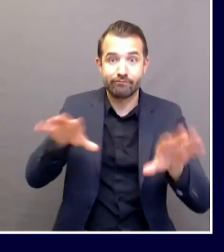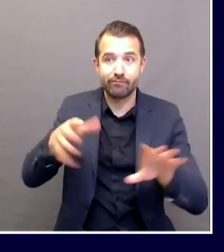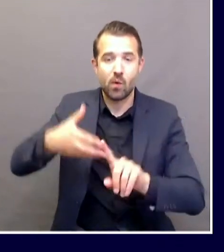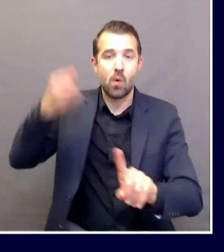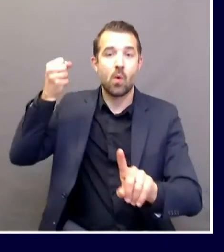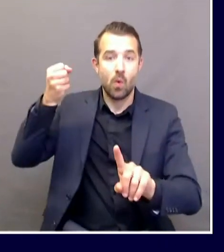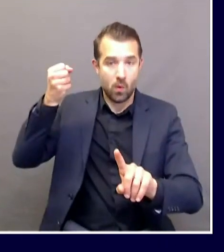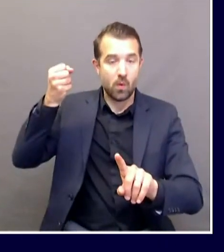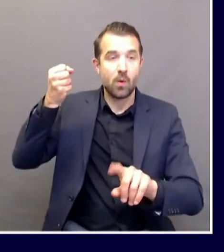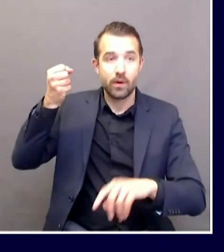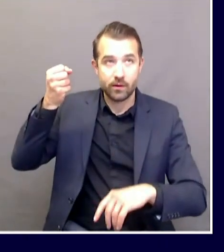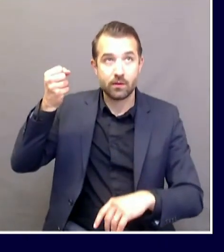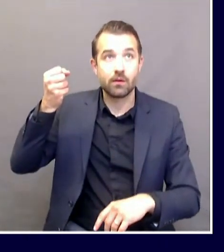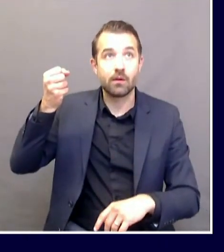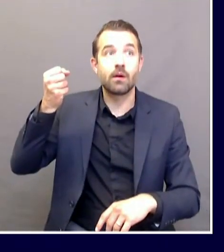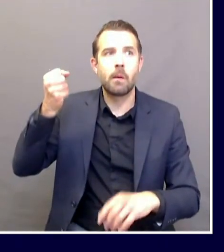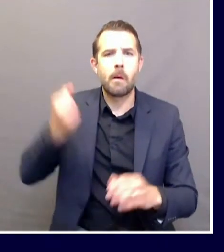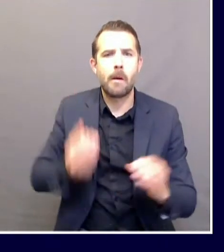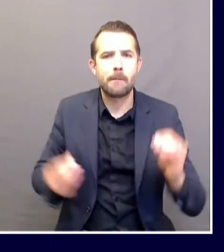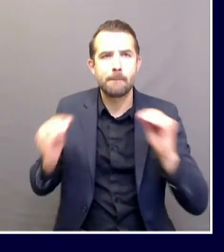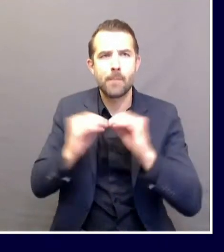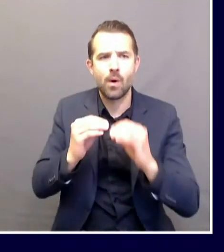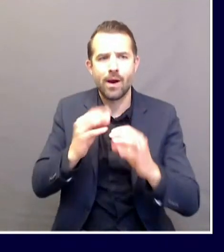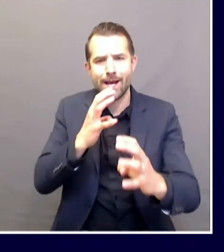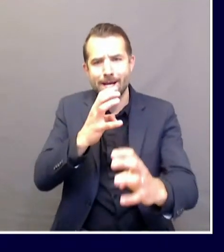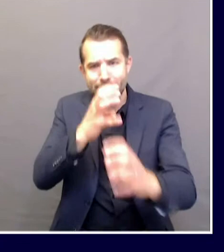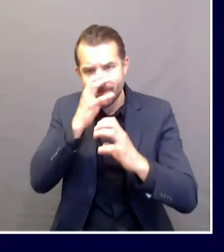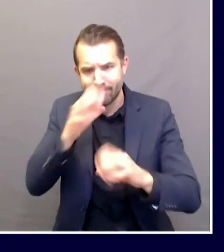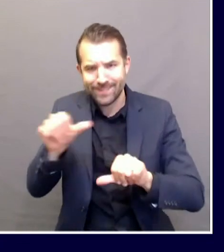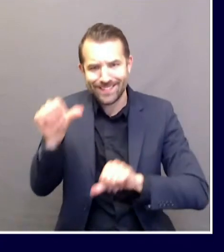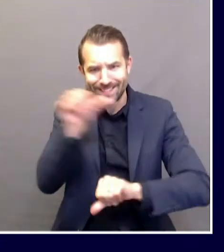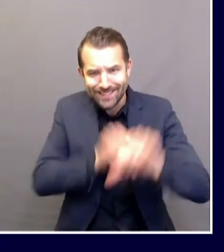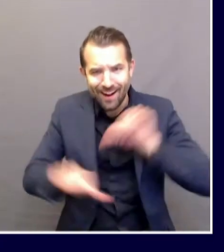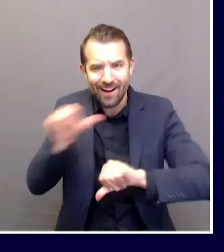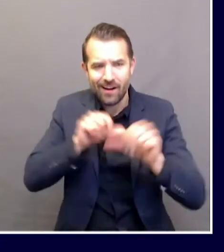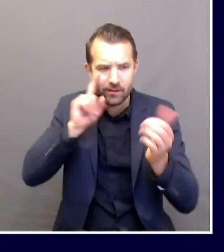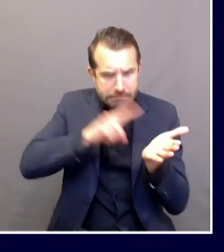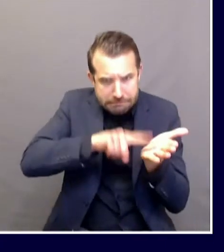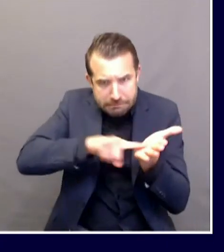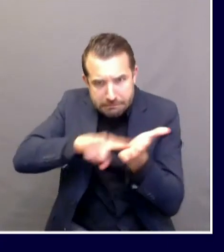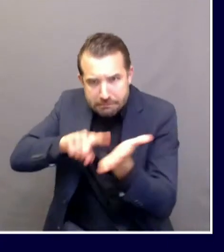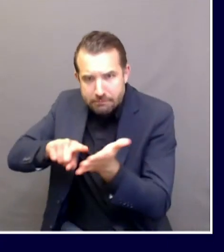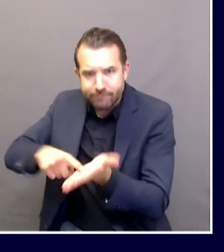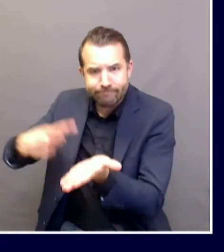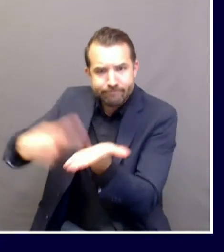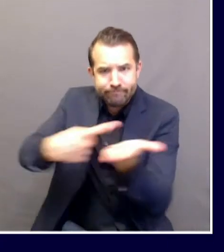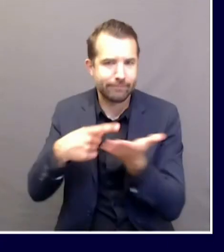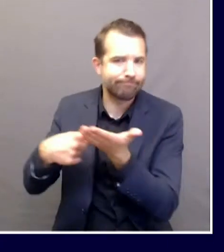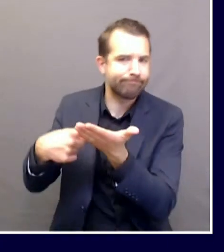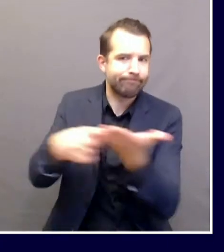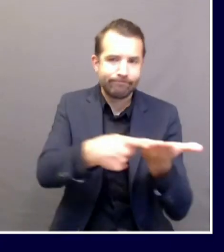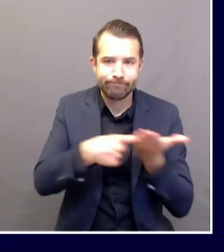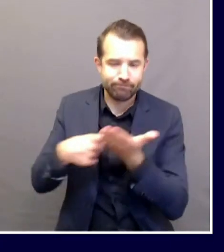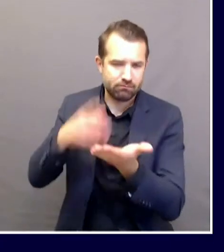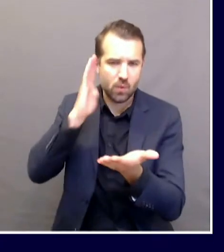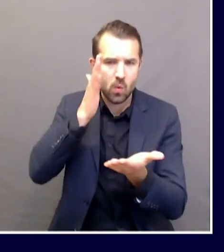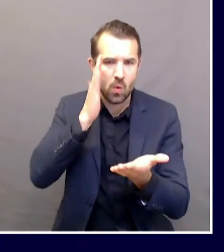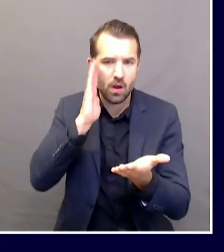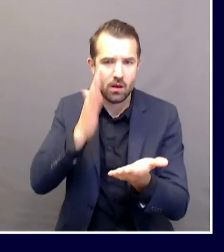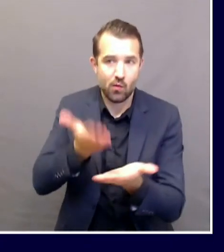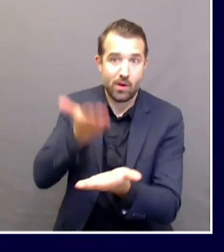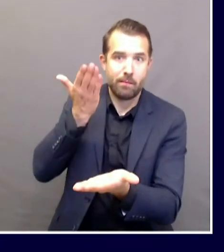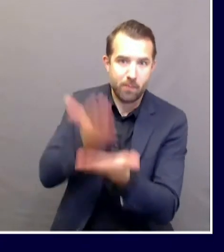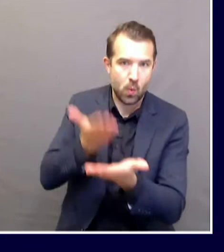even more scientific rigor tomorrow. This is evidence of the safety system that we have in the United States. This is evidence of it